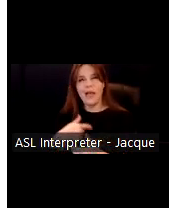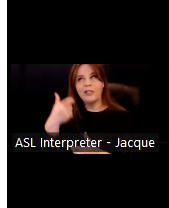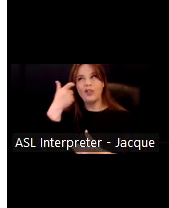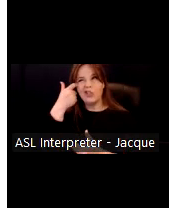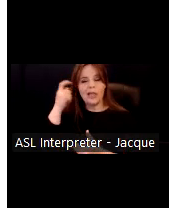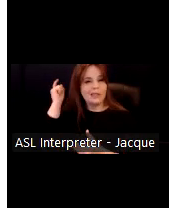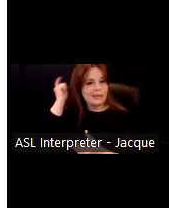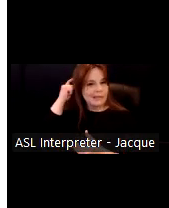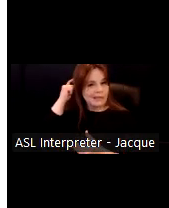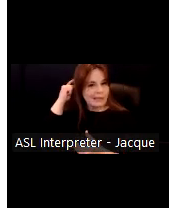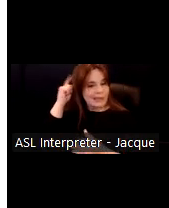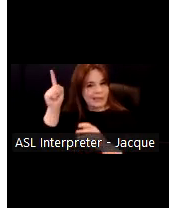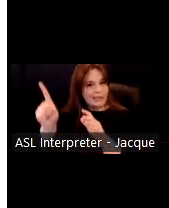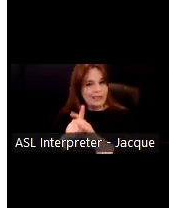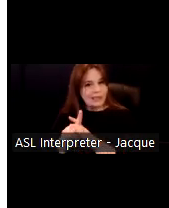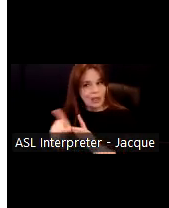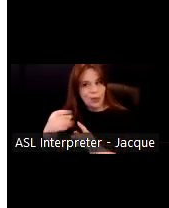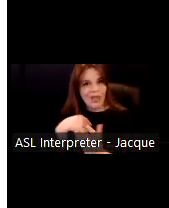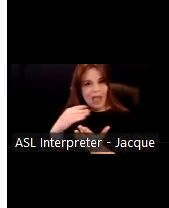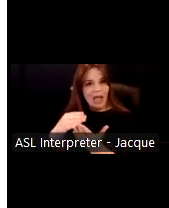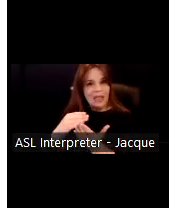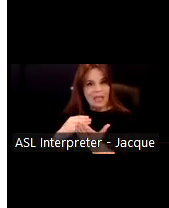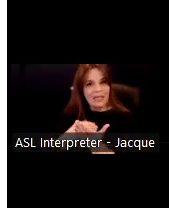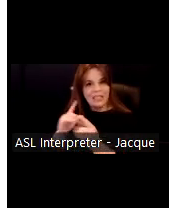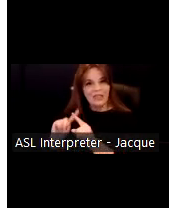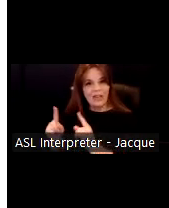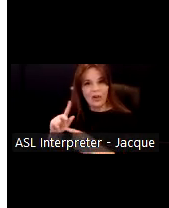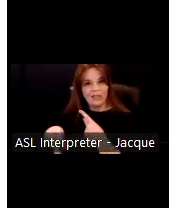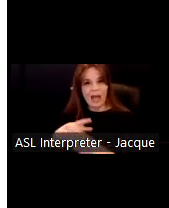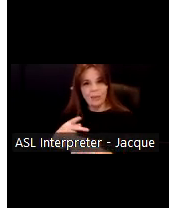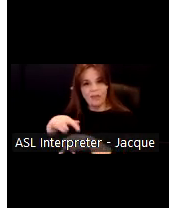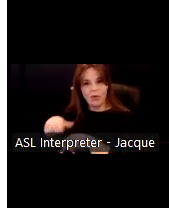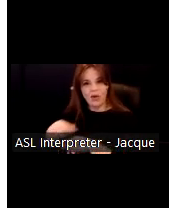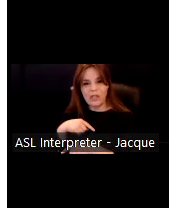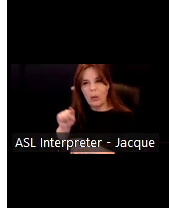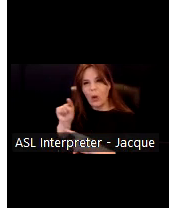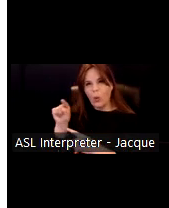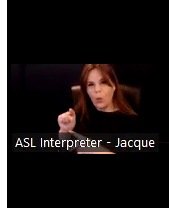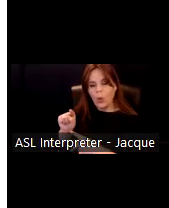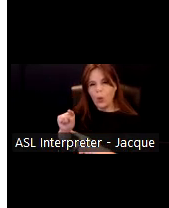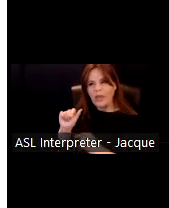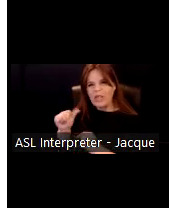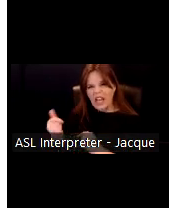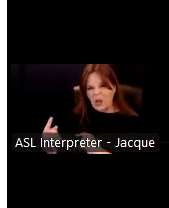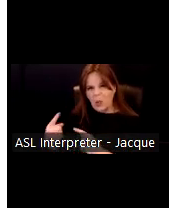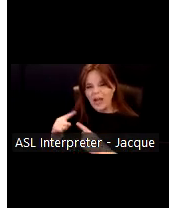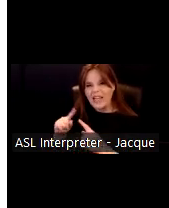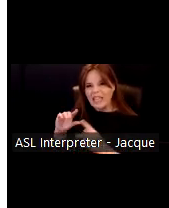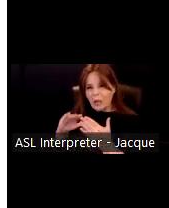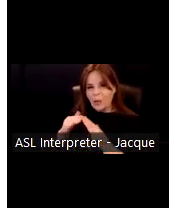when this came up and you had that list of types of referrals. I thought, oh, there's another one. There is community self-referrals that we will